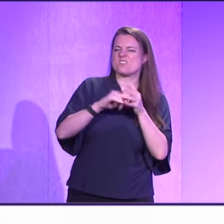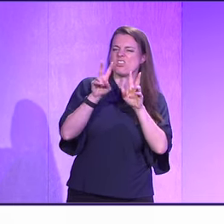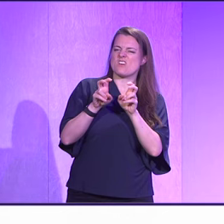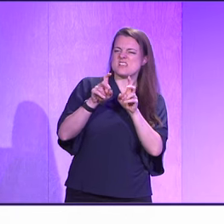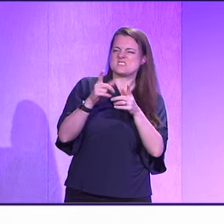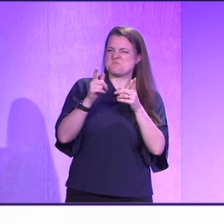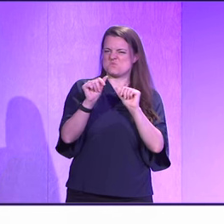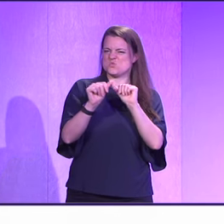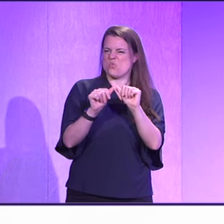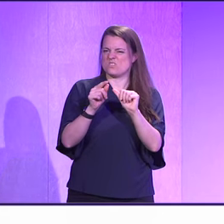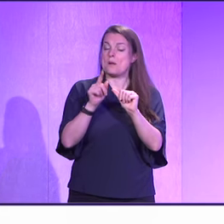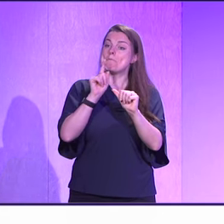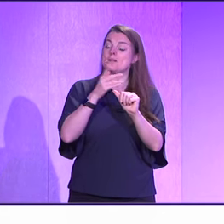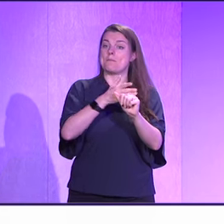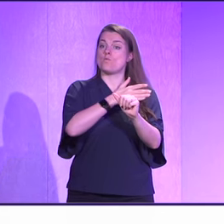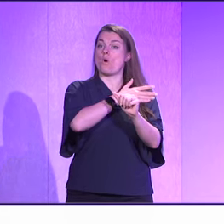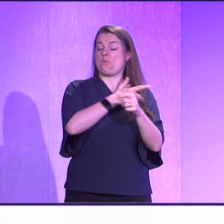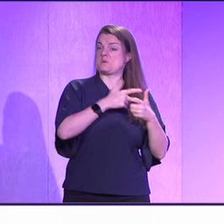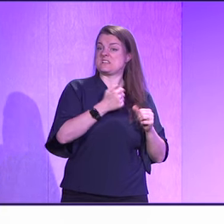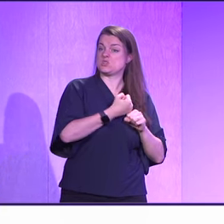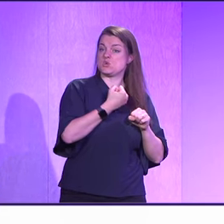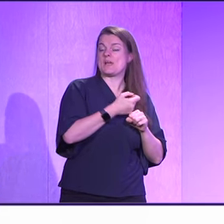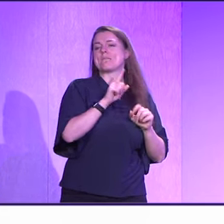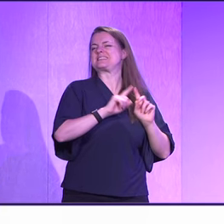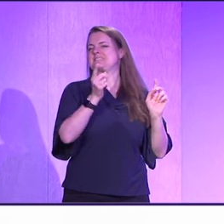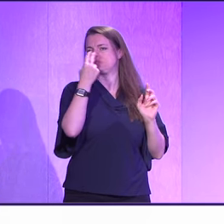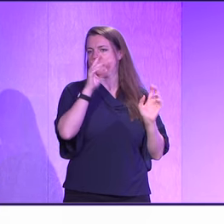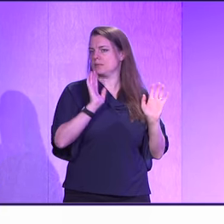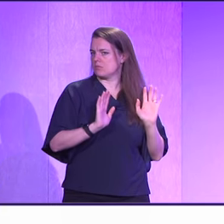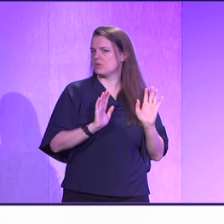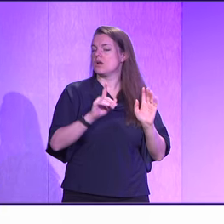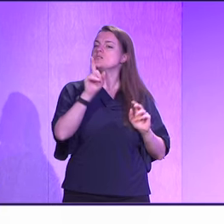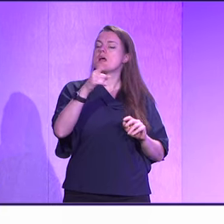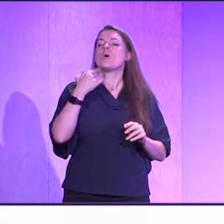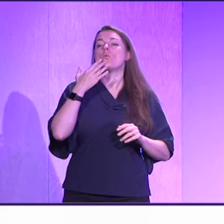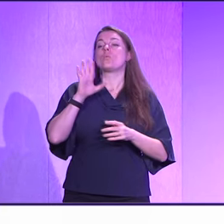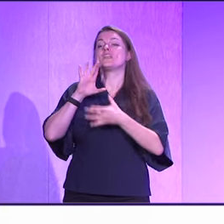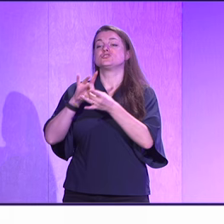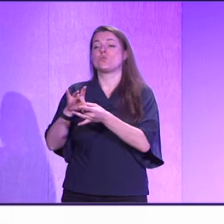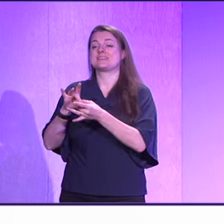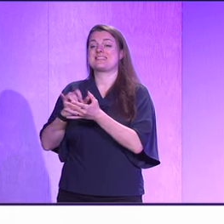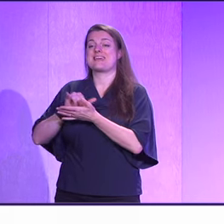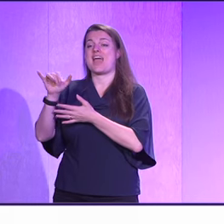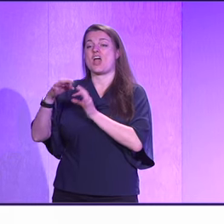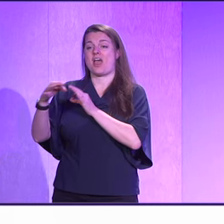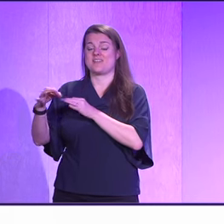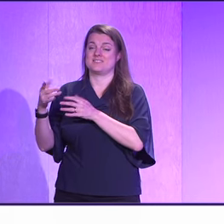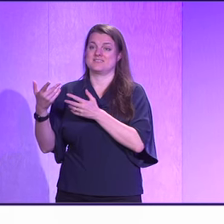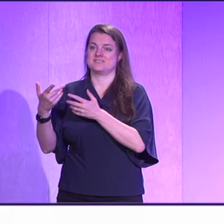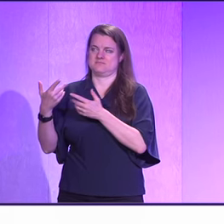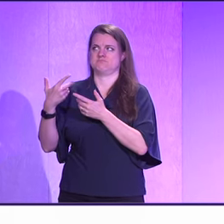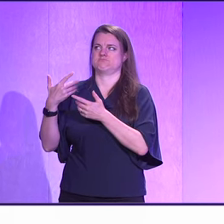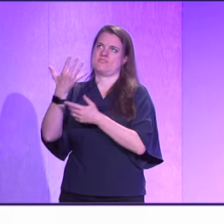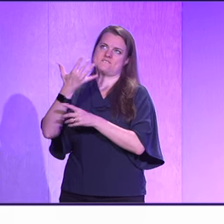DevOps has been going on for a long, long period of time. When I joined the airline that I've spent a lot of time in the last